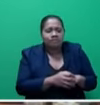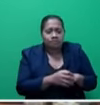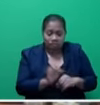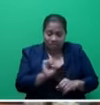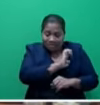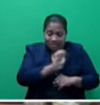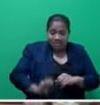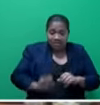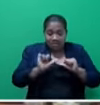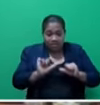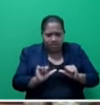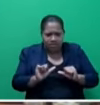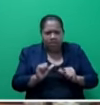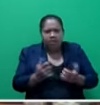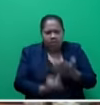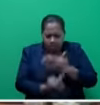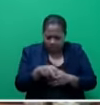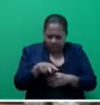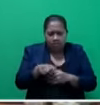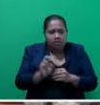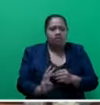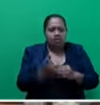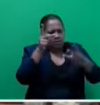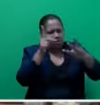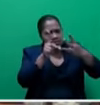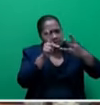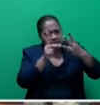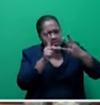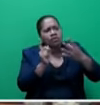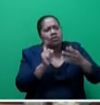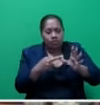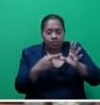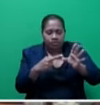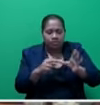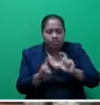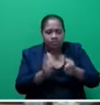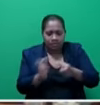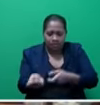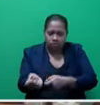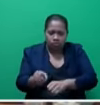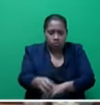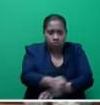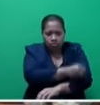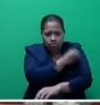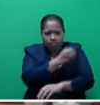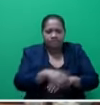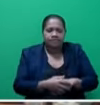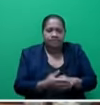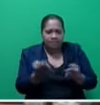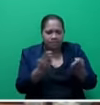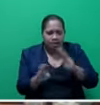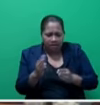the President noted the third priority as our response to the climate, oceans and biodiversity